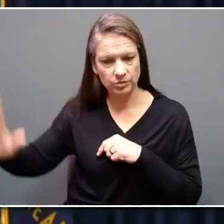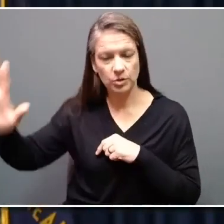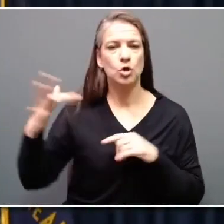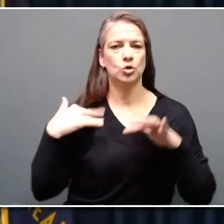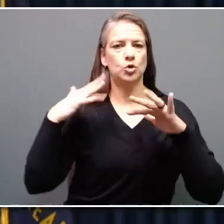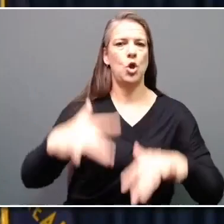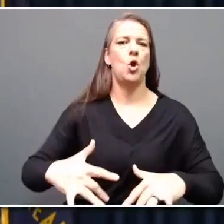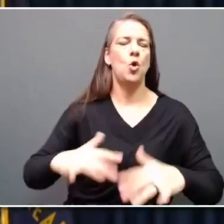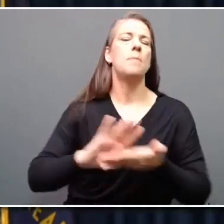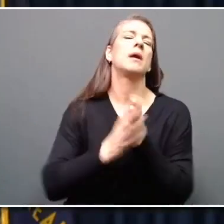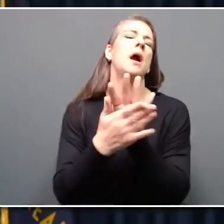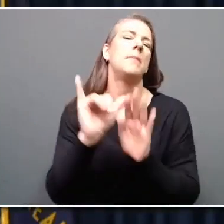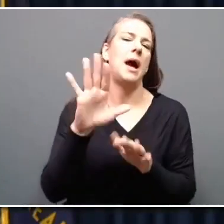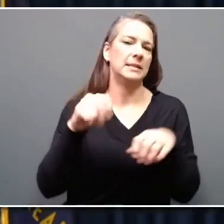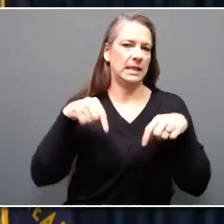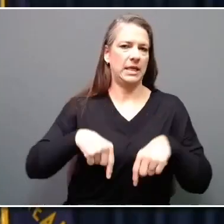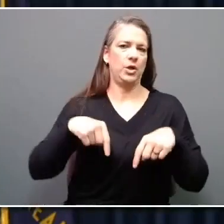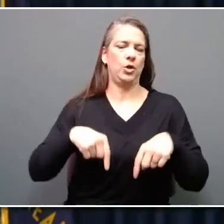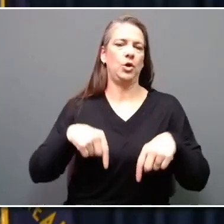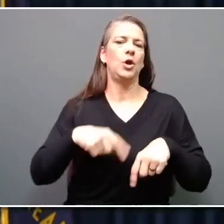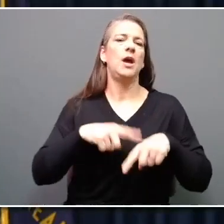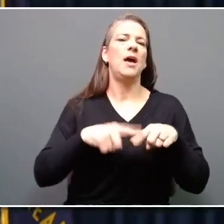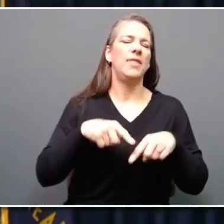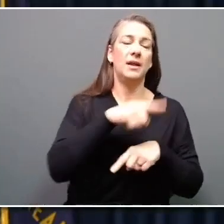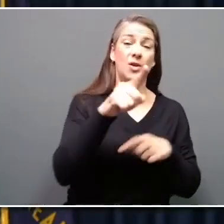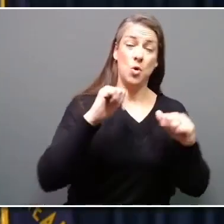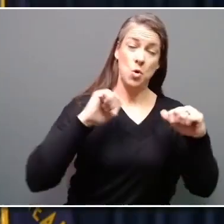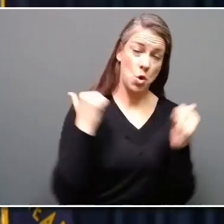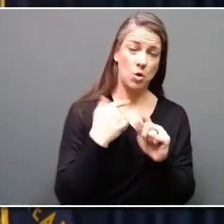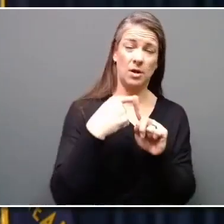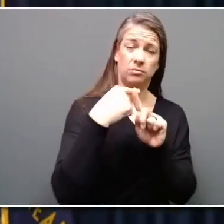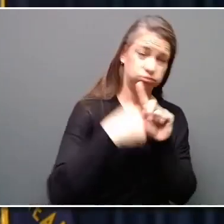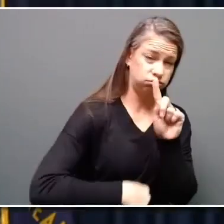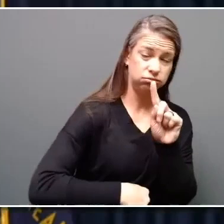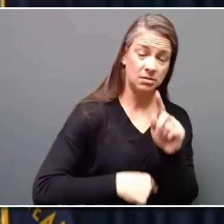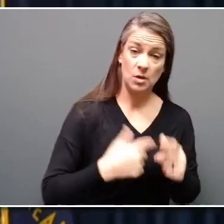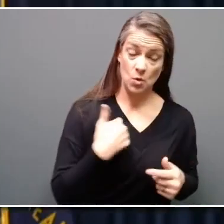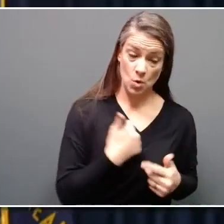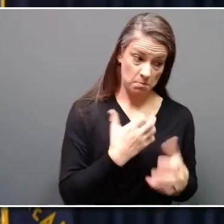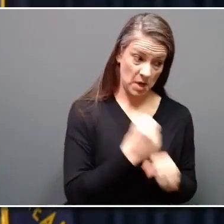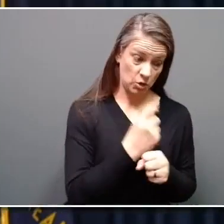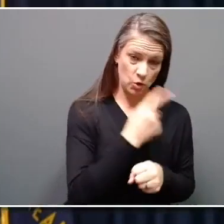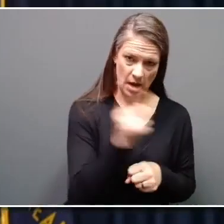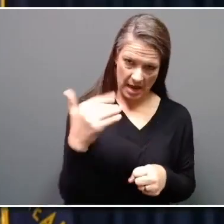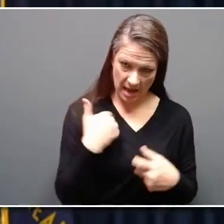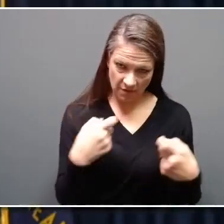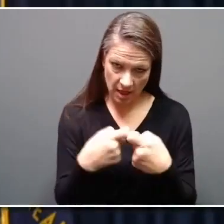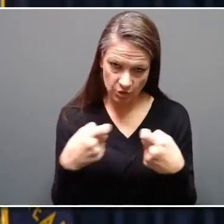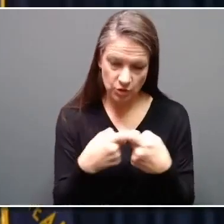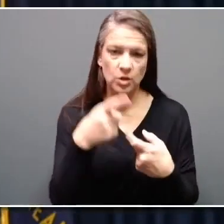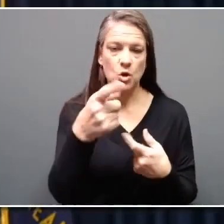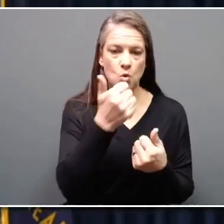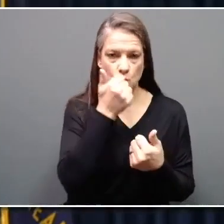turning to ice here. And then it's these very frigid temperatures. You know, the number one thing we want to make sure is that everybody has power and they can stay warm, that